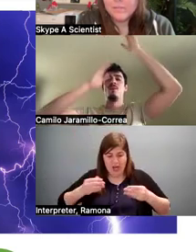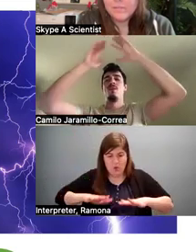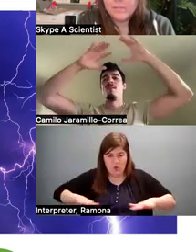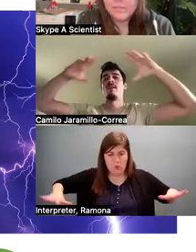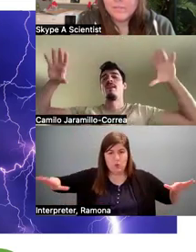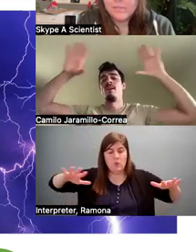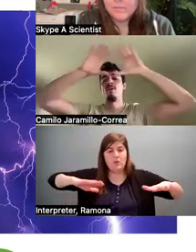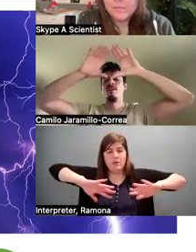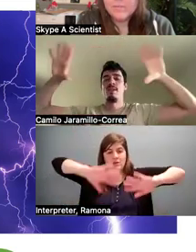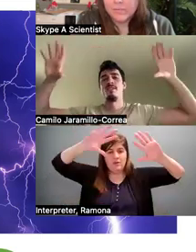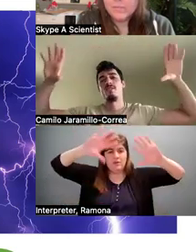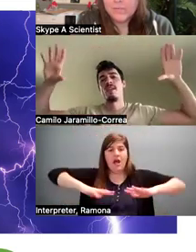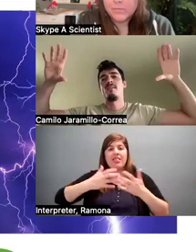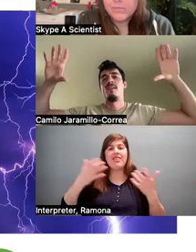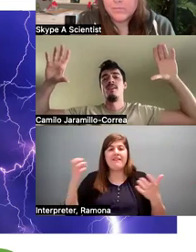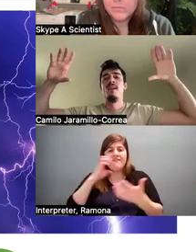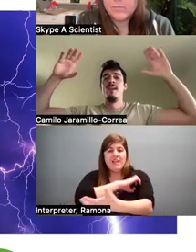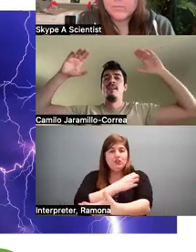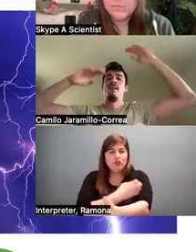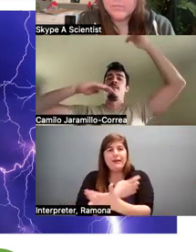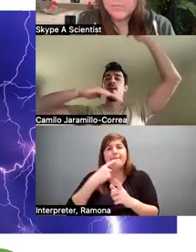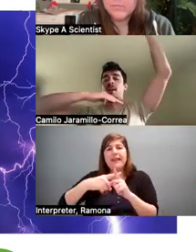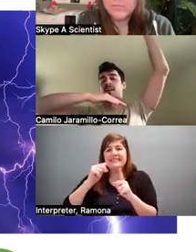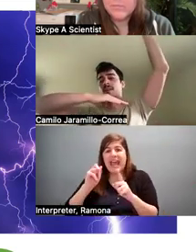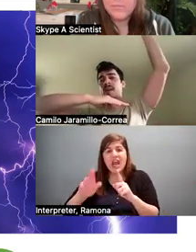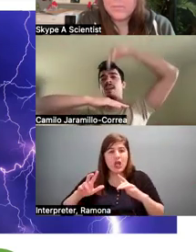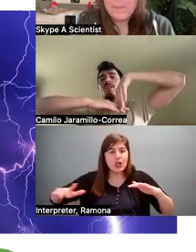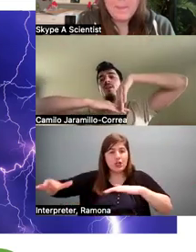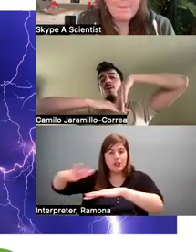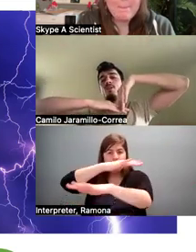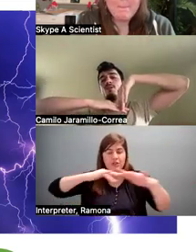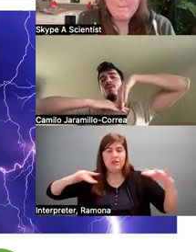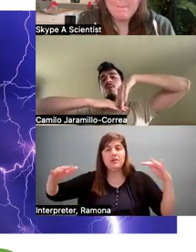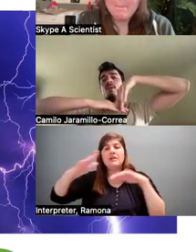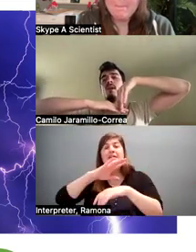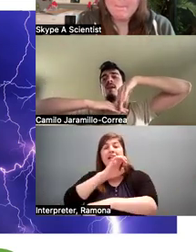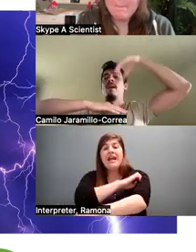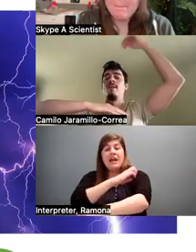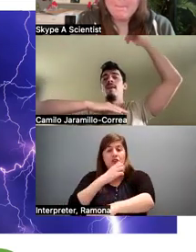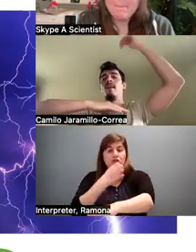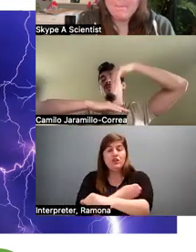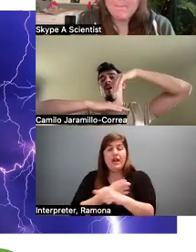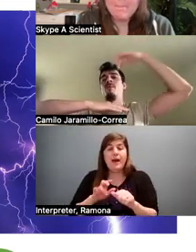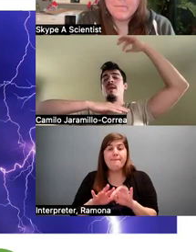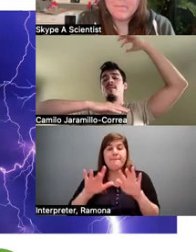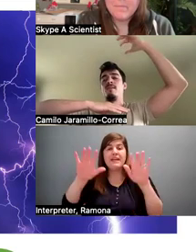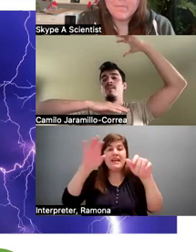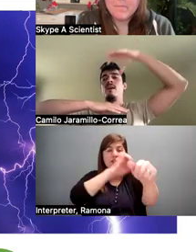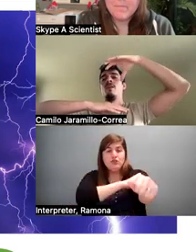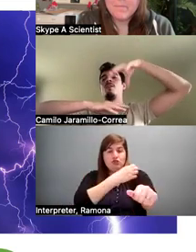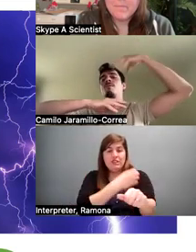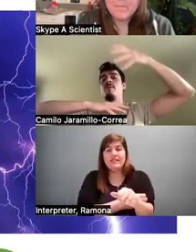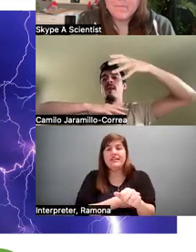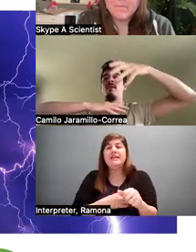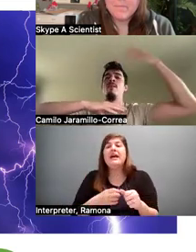the two, and then you have like the air, which is like just the gas state. And then suddenly that energy goes through the air, and then it heats it up and makes the